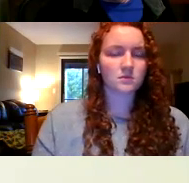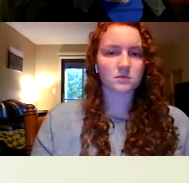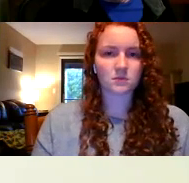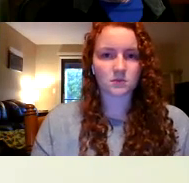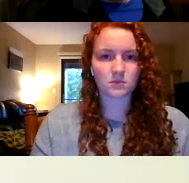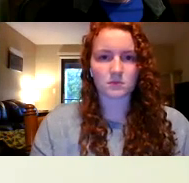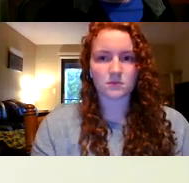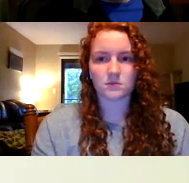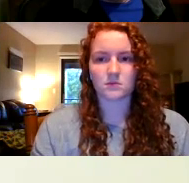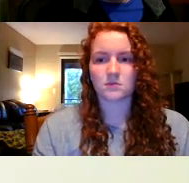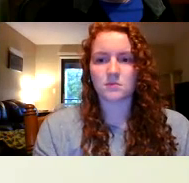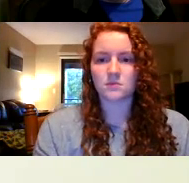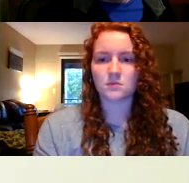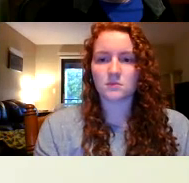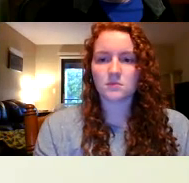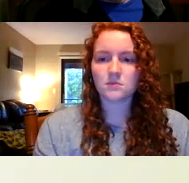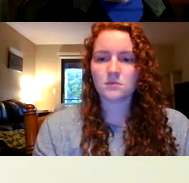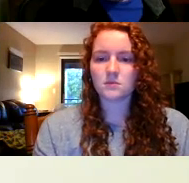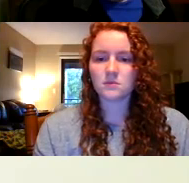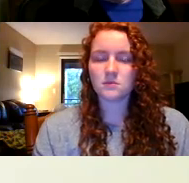comadrona y,